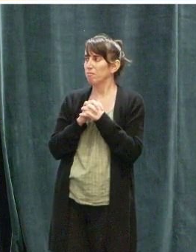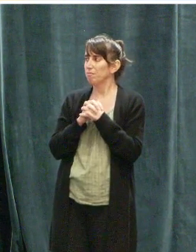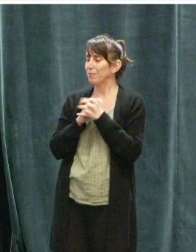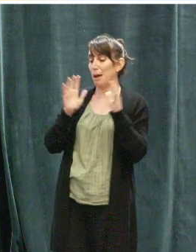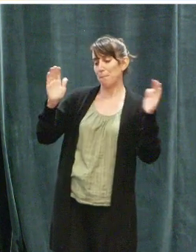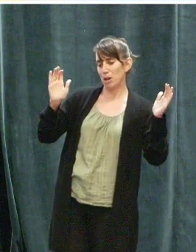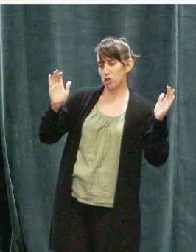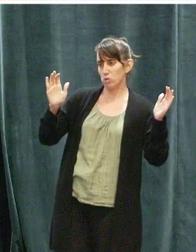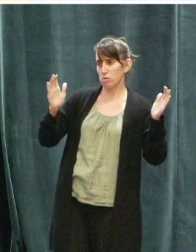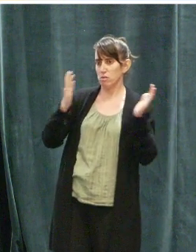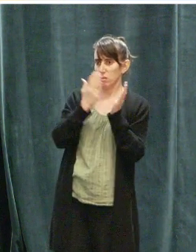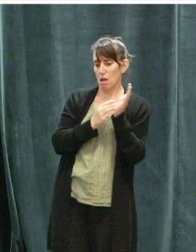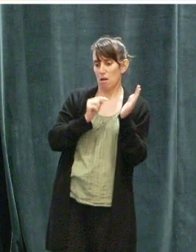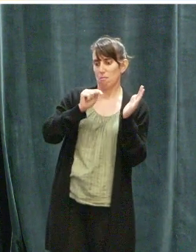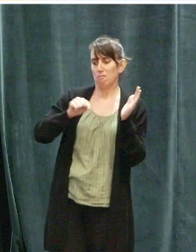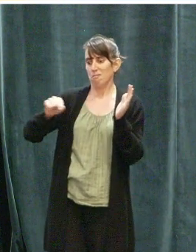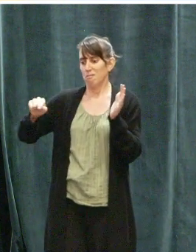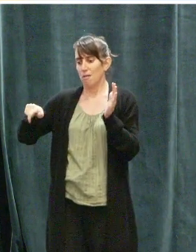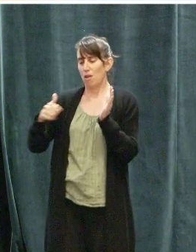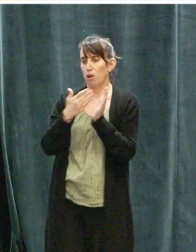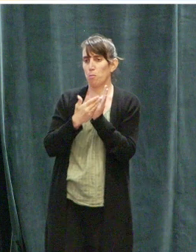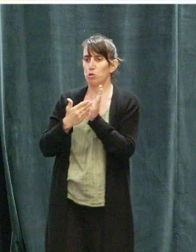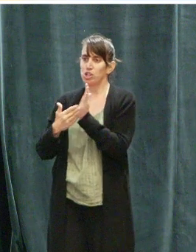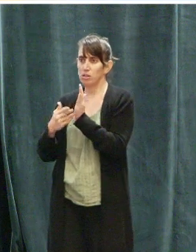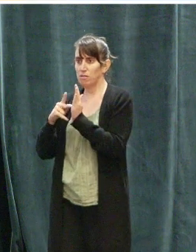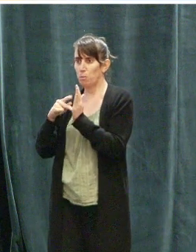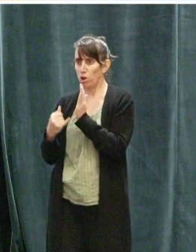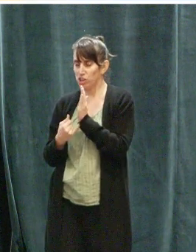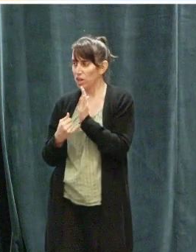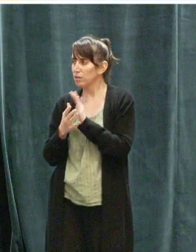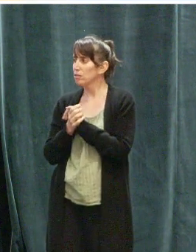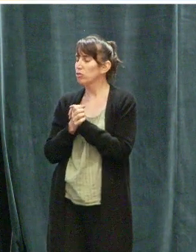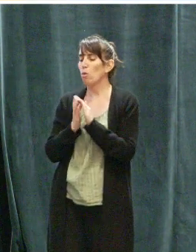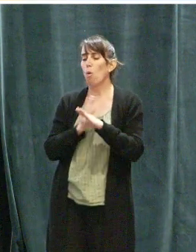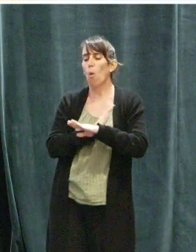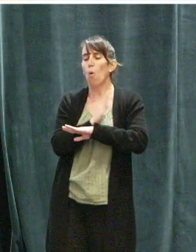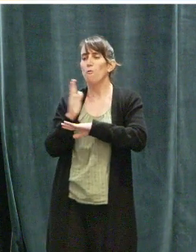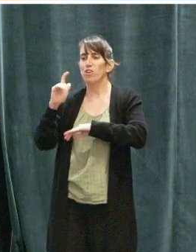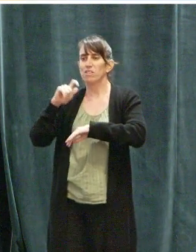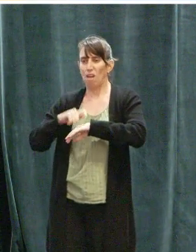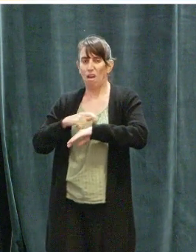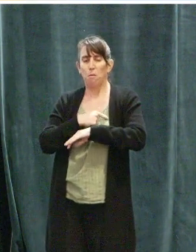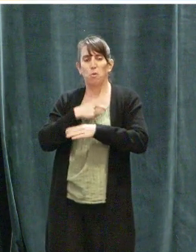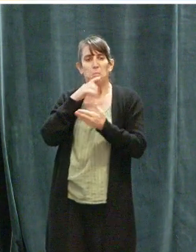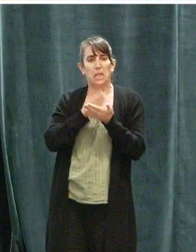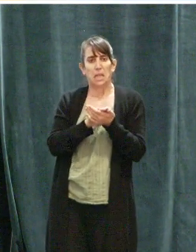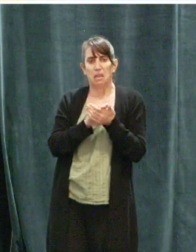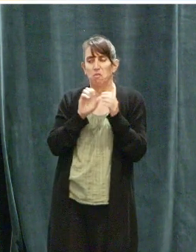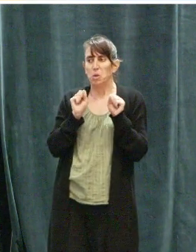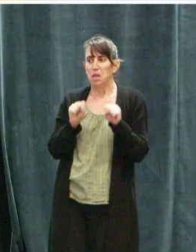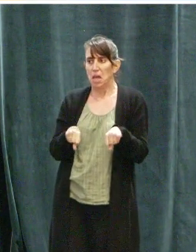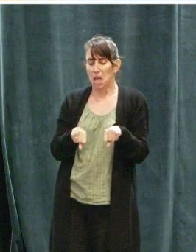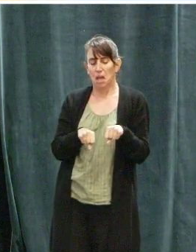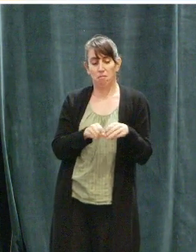compared to some of the other portions of the project area. So over time, we believe that we can get